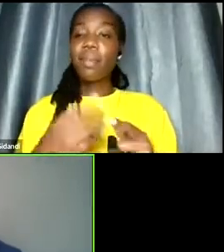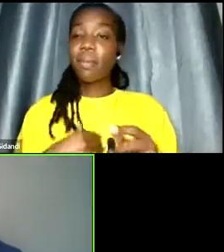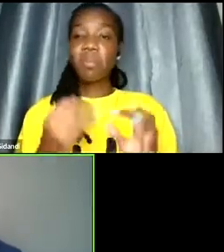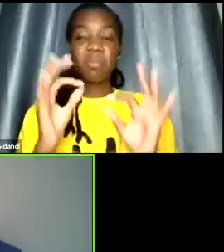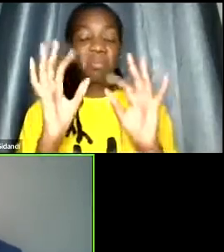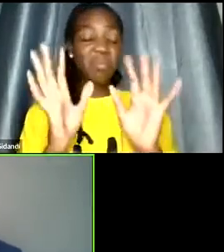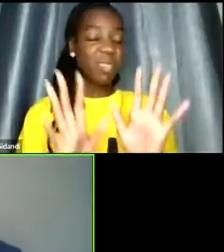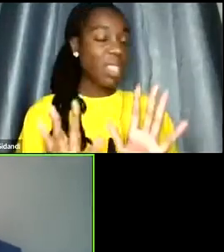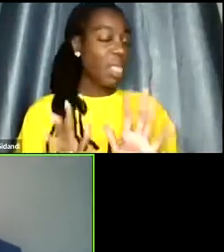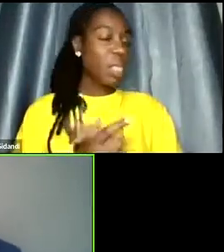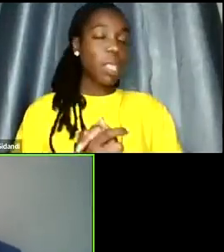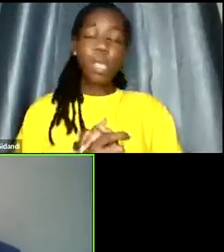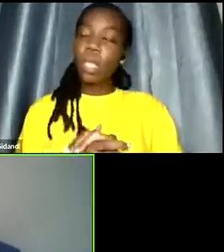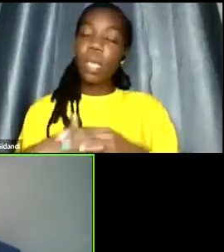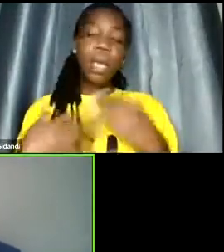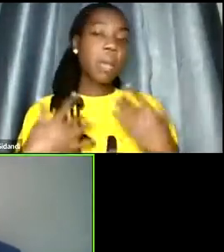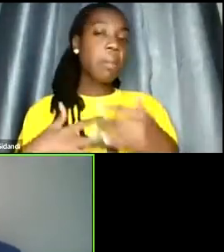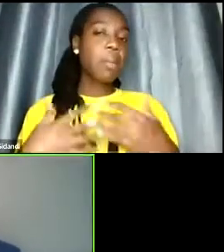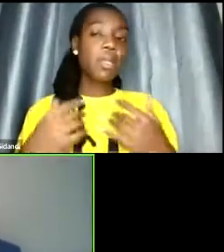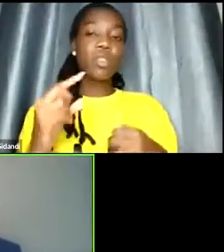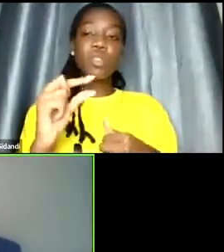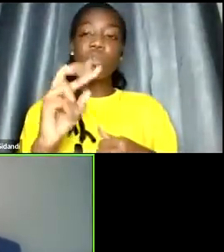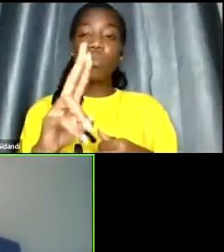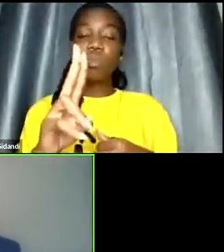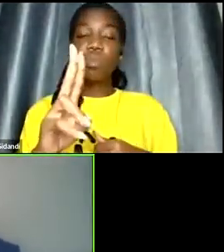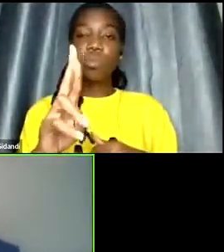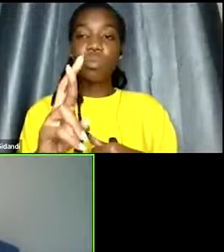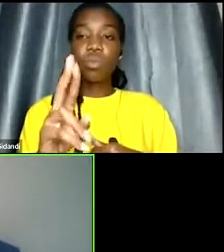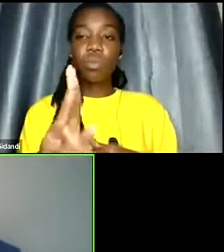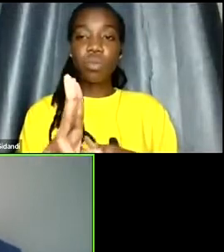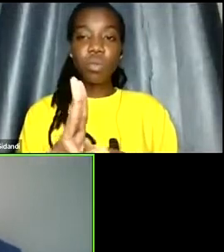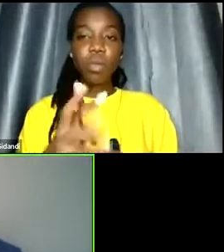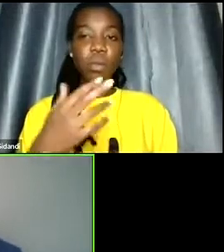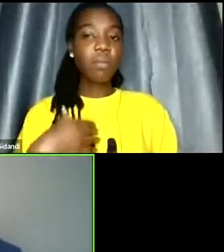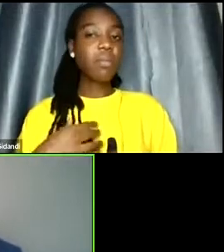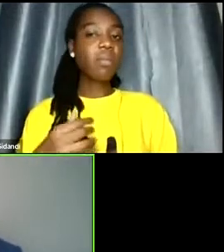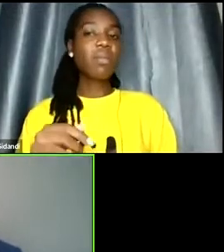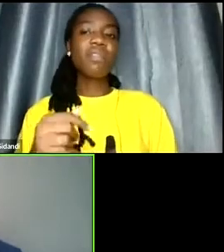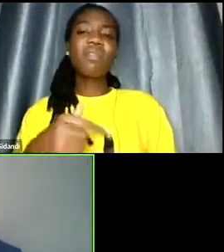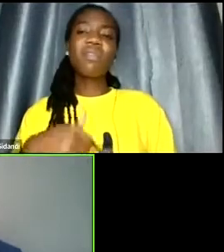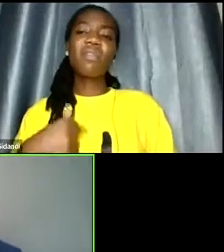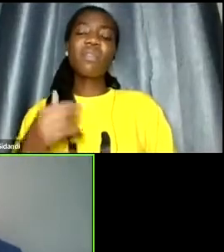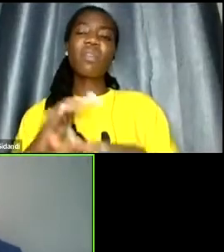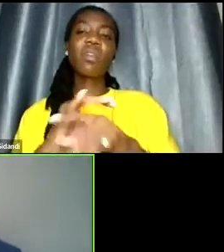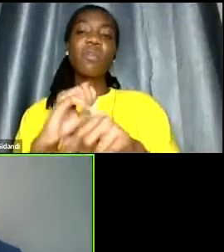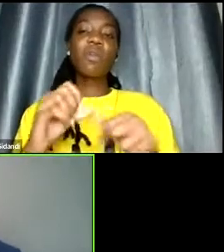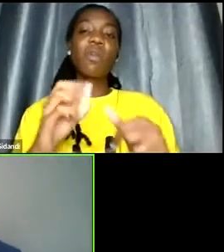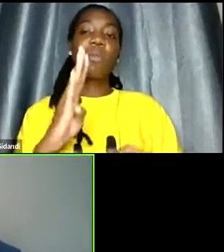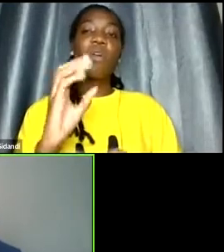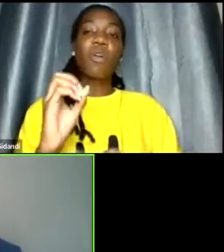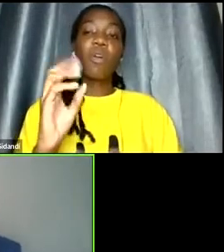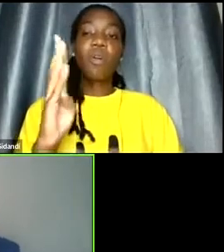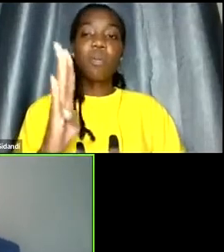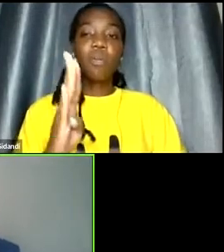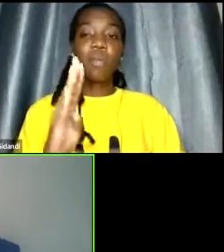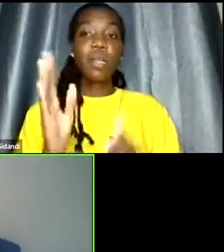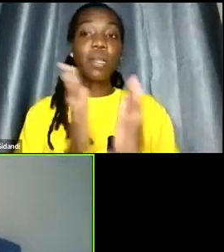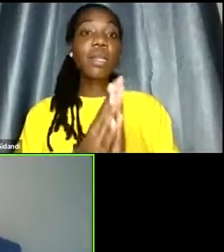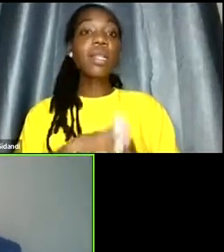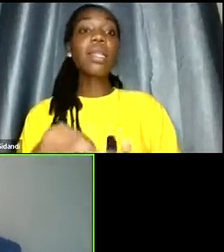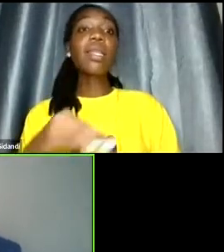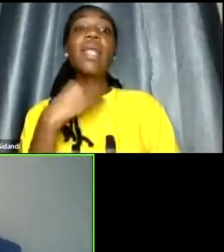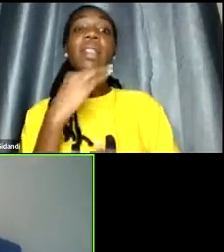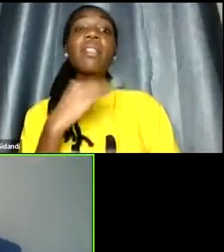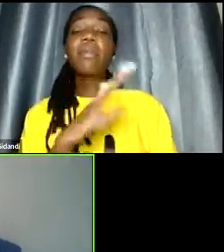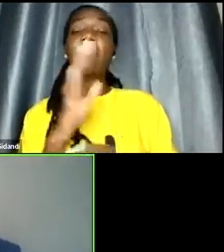such an amazing guru of a leader. To this date, I'm blown away by Bob Colimo's simplicity, and his death really hit me hard.